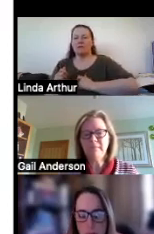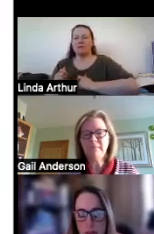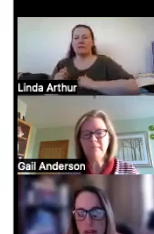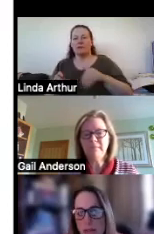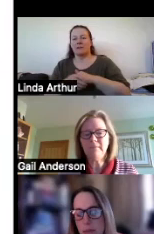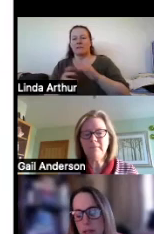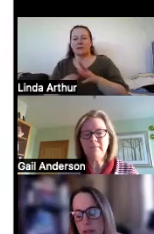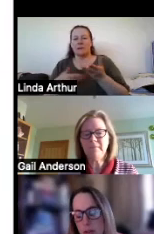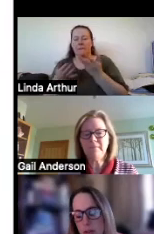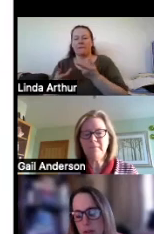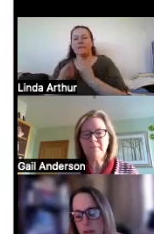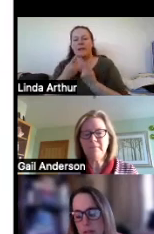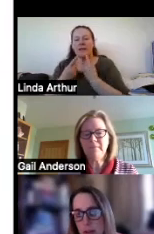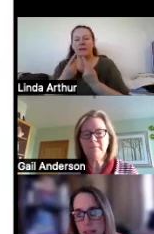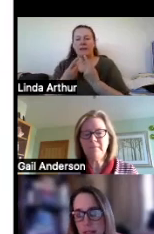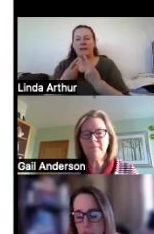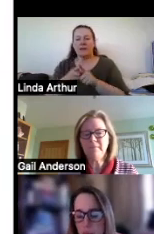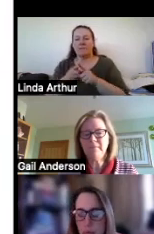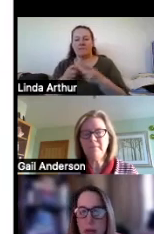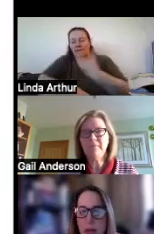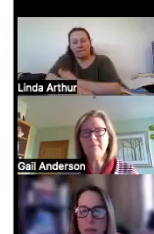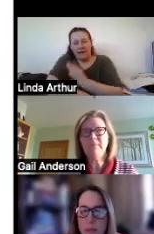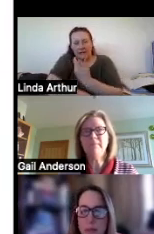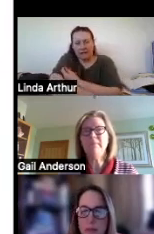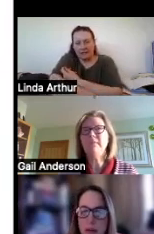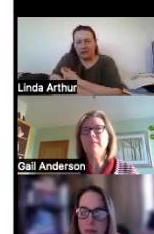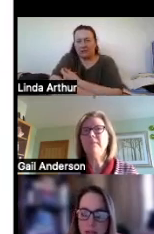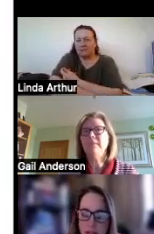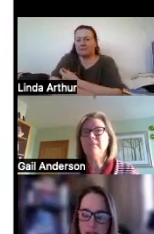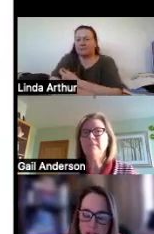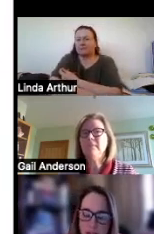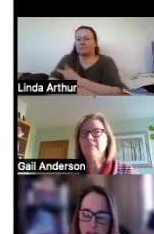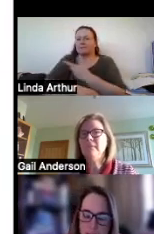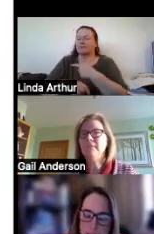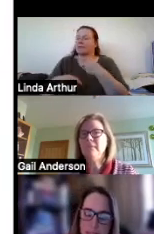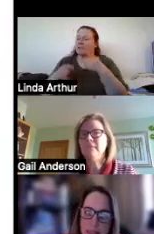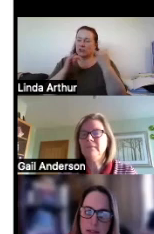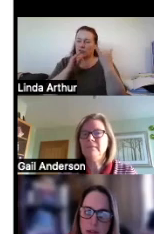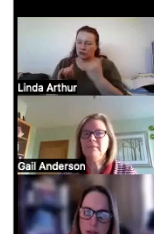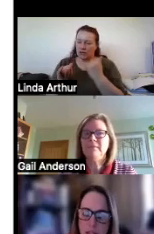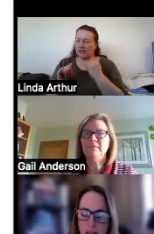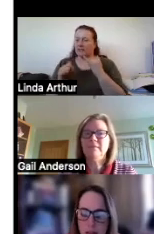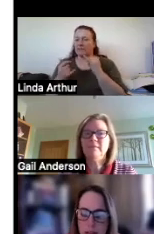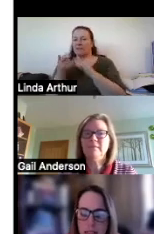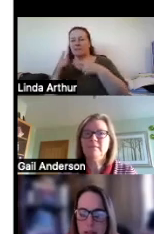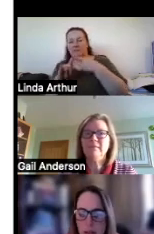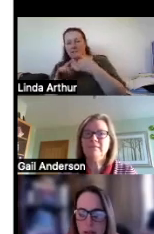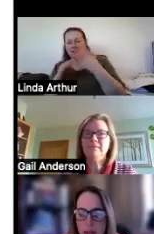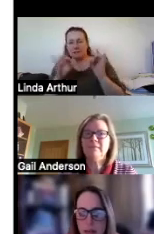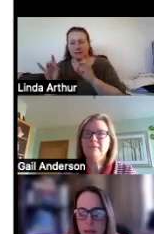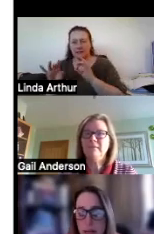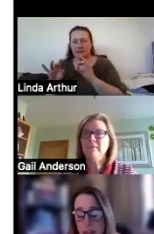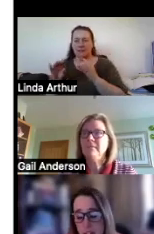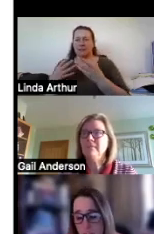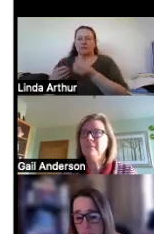our role includes providing information on things like vaccination programs, screening for sexually transmitted diseases, nutritional advice, advice